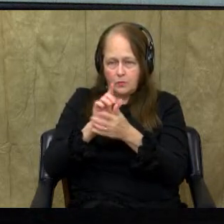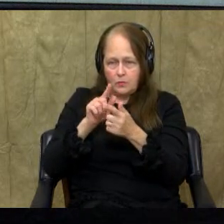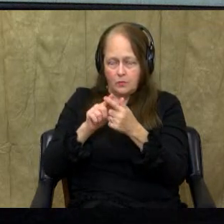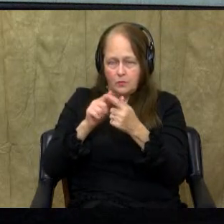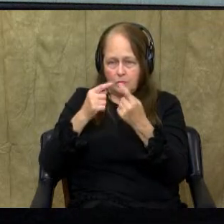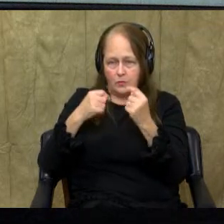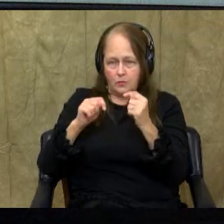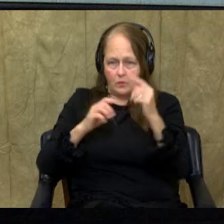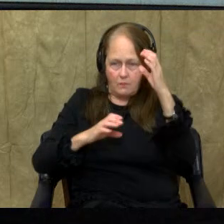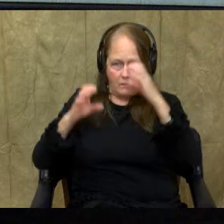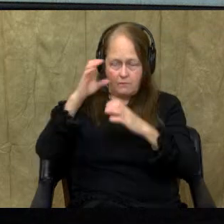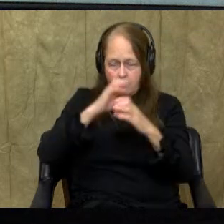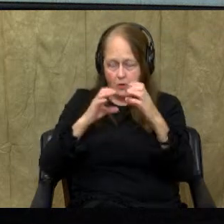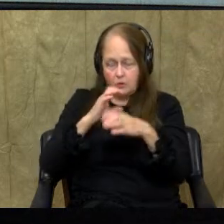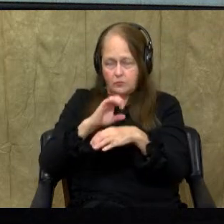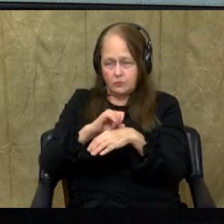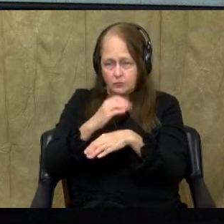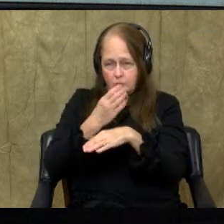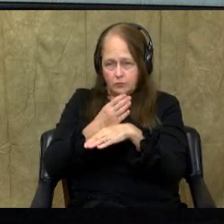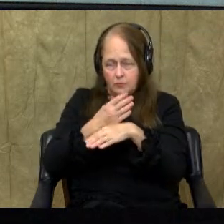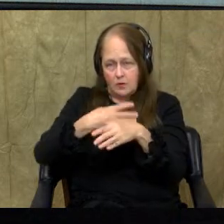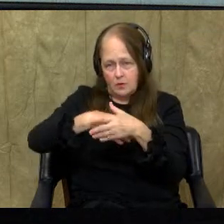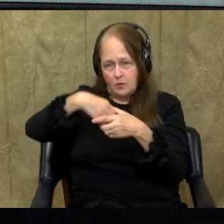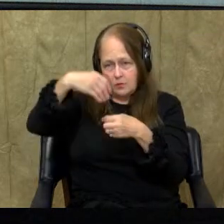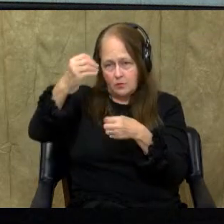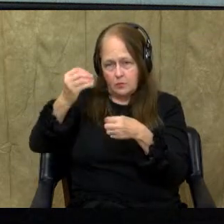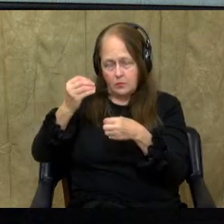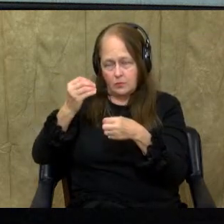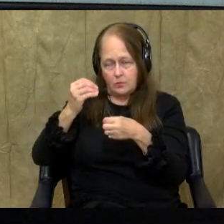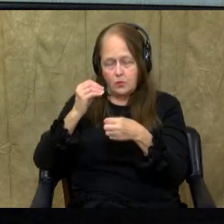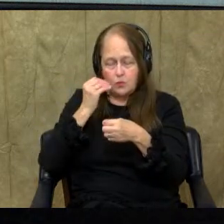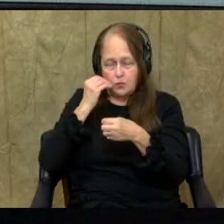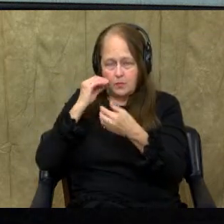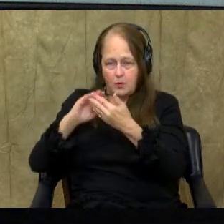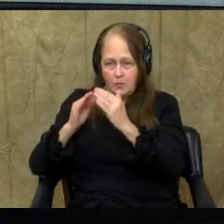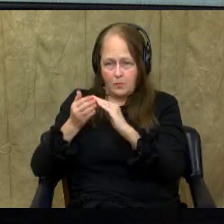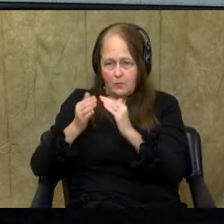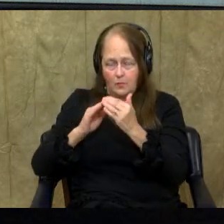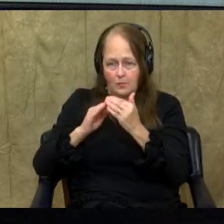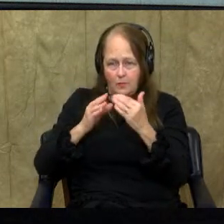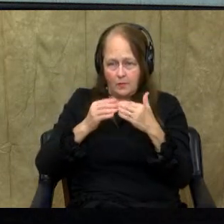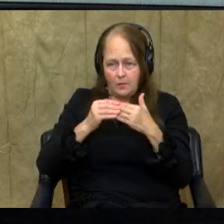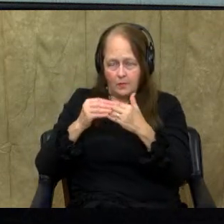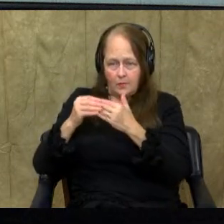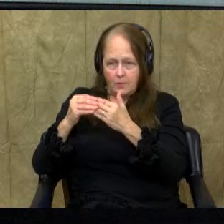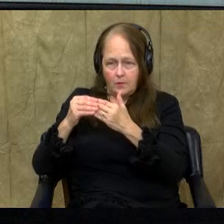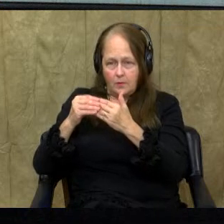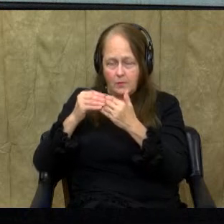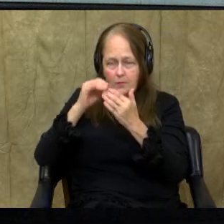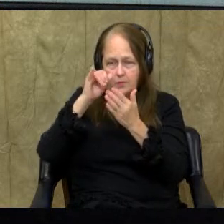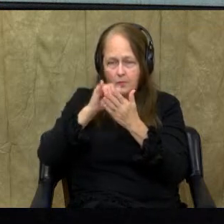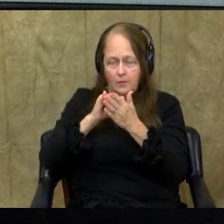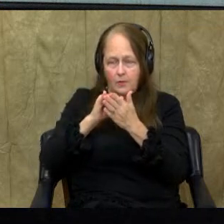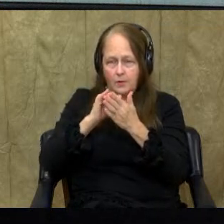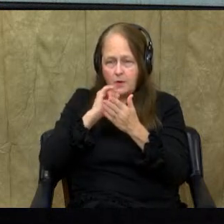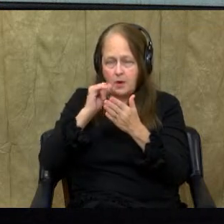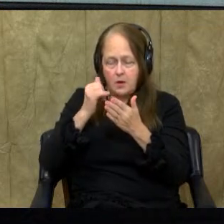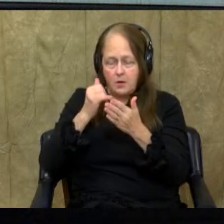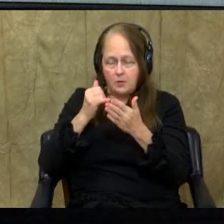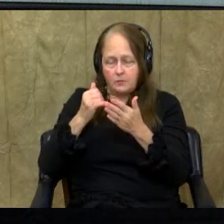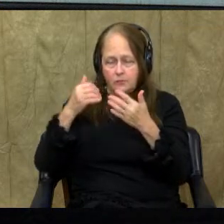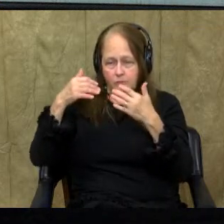1963. That particular year, a whole lot of stuff was going down for whatever reason. It was just that year.